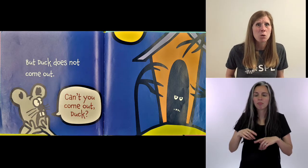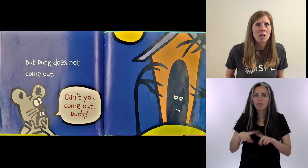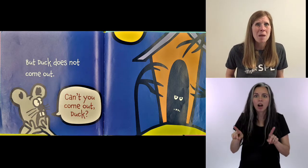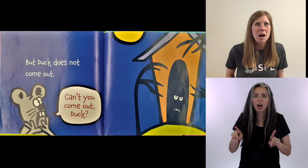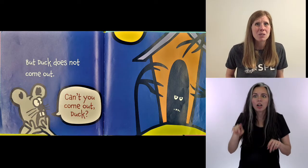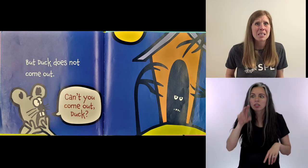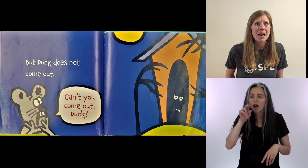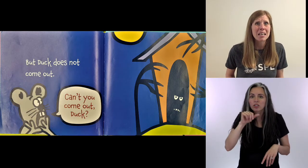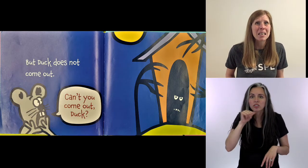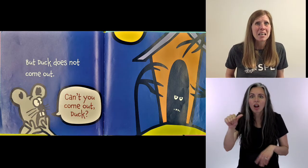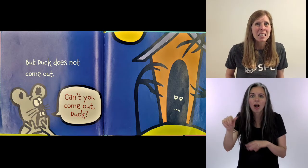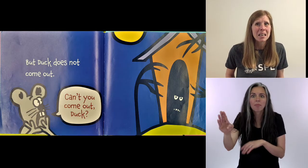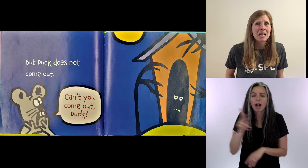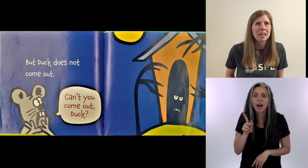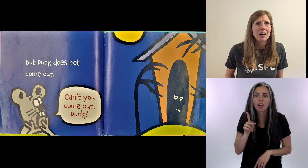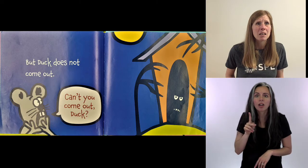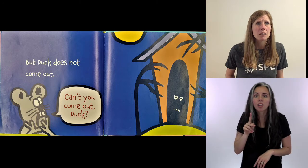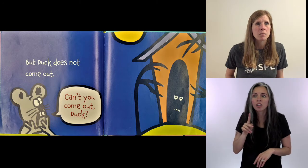Can you come out, Duck?